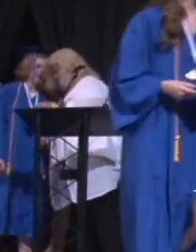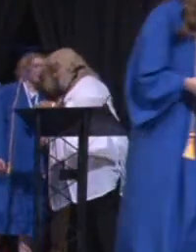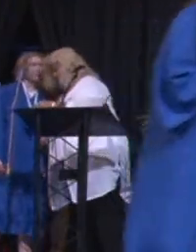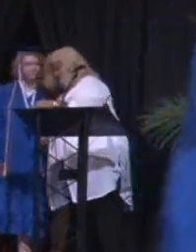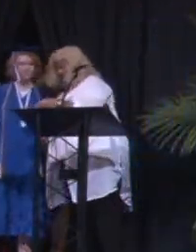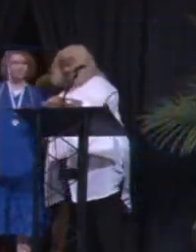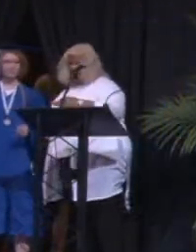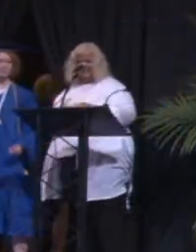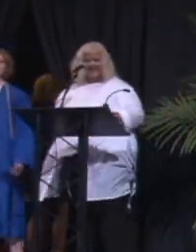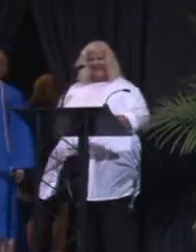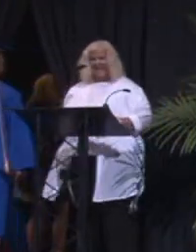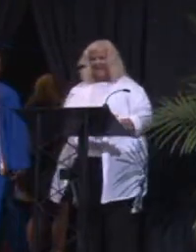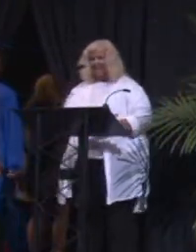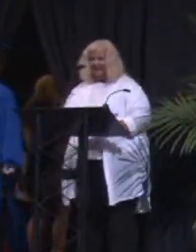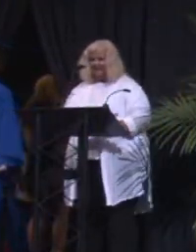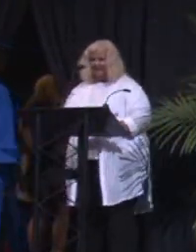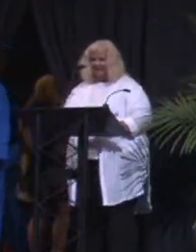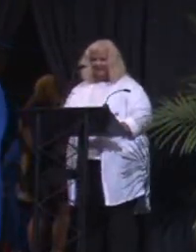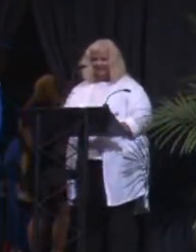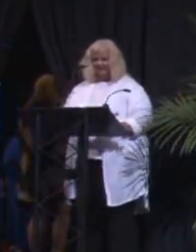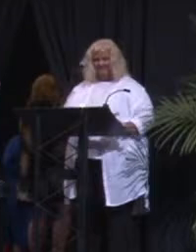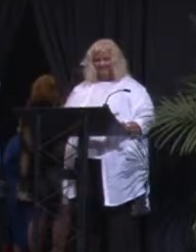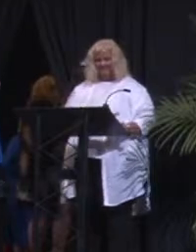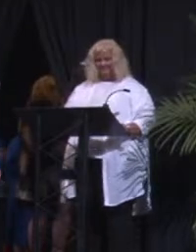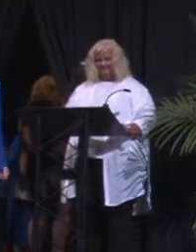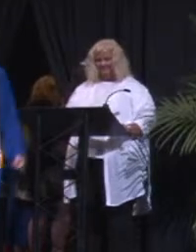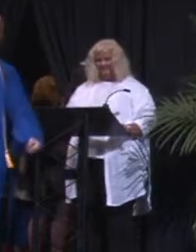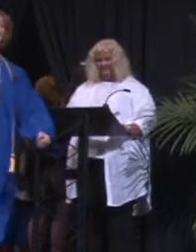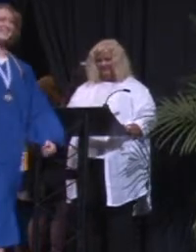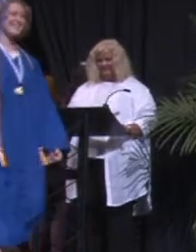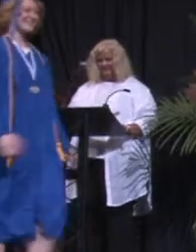Emily Klinger. Emily Klinger.